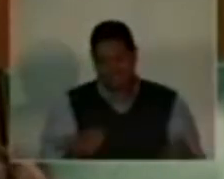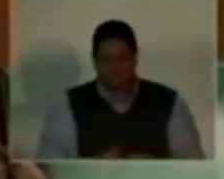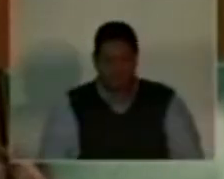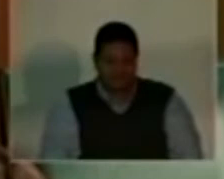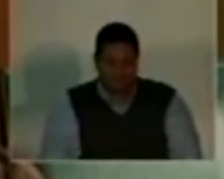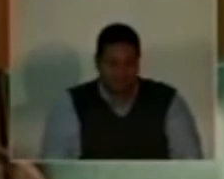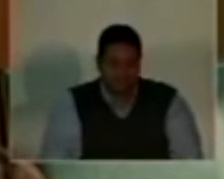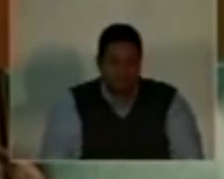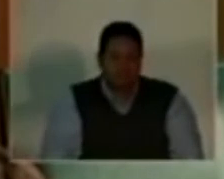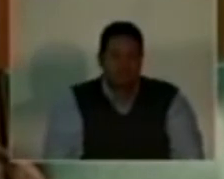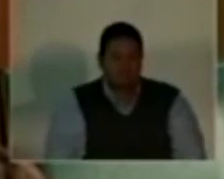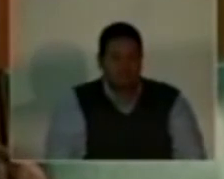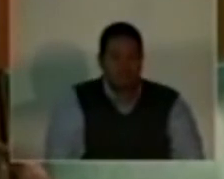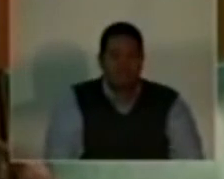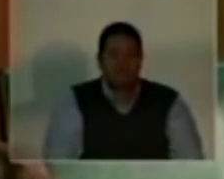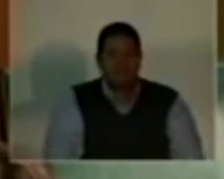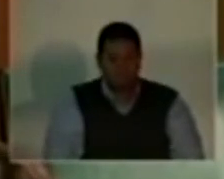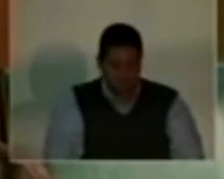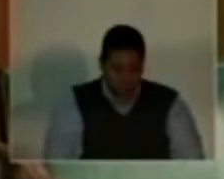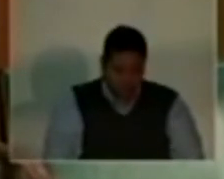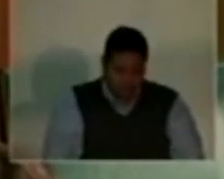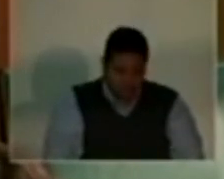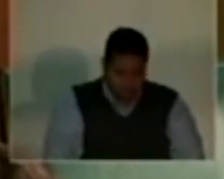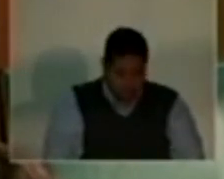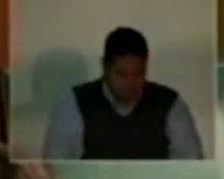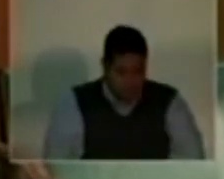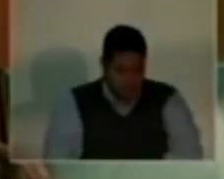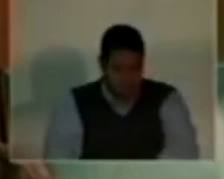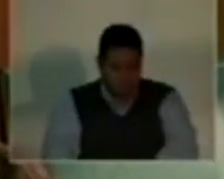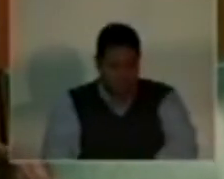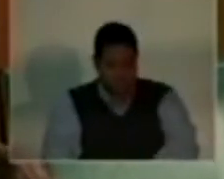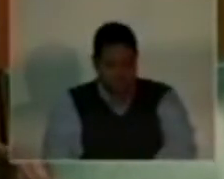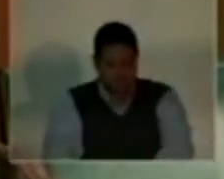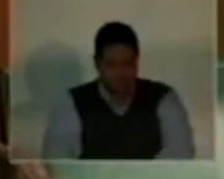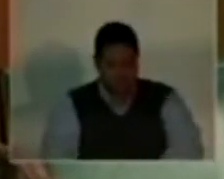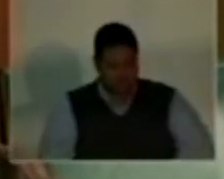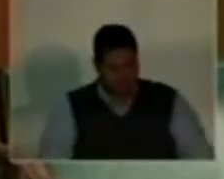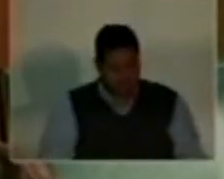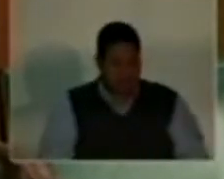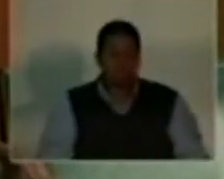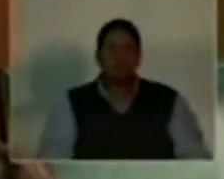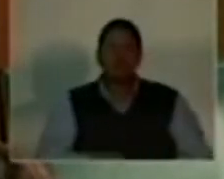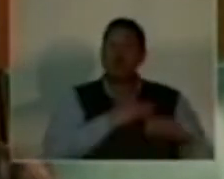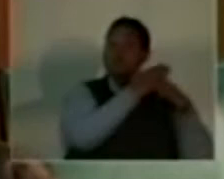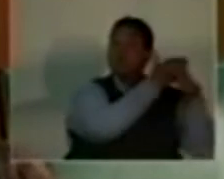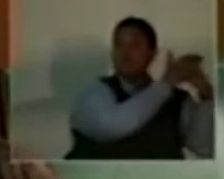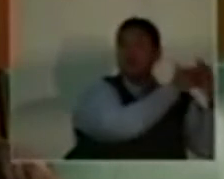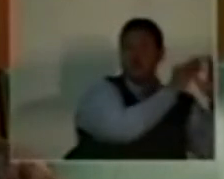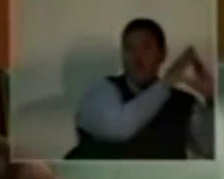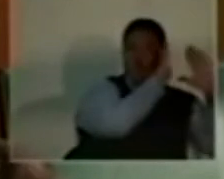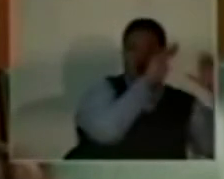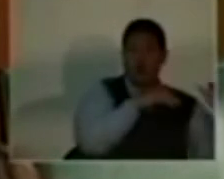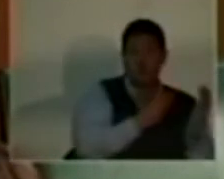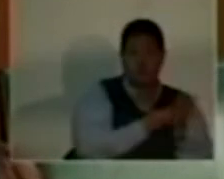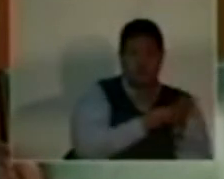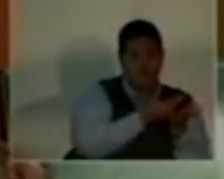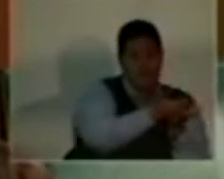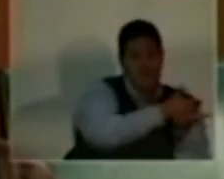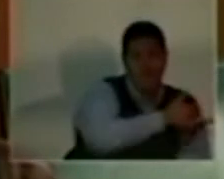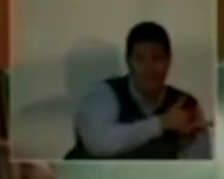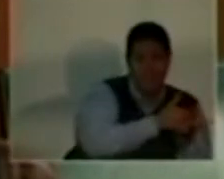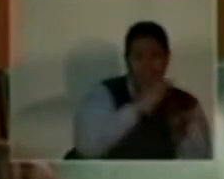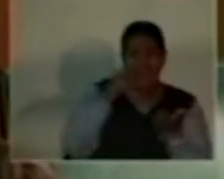But, Mr. Speaker, the correlation between household income